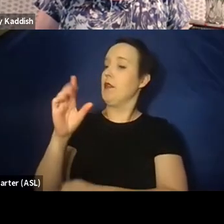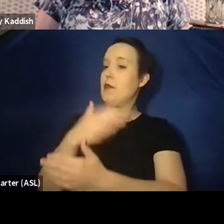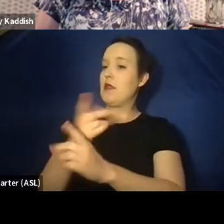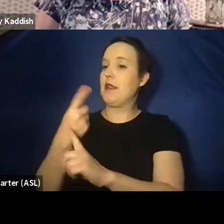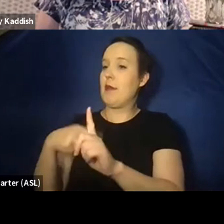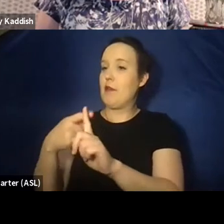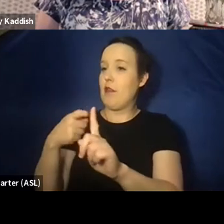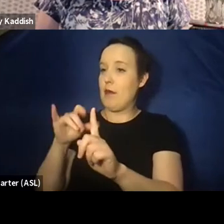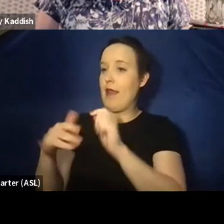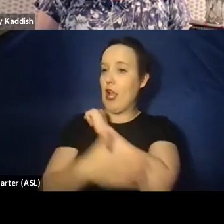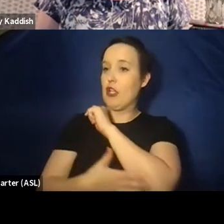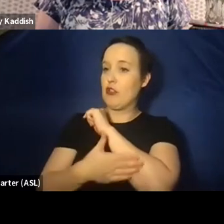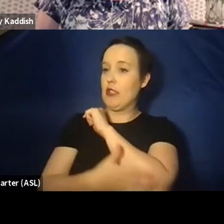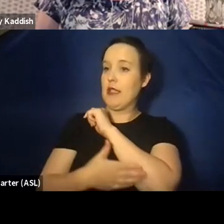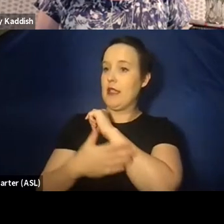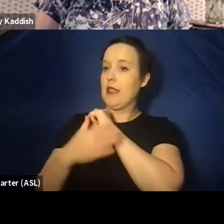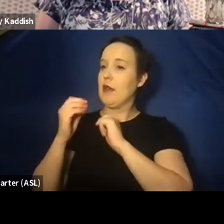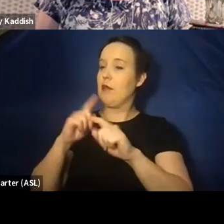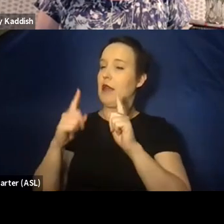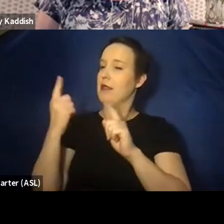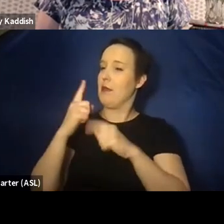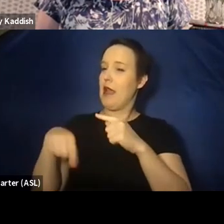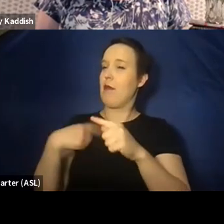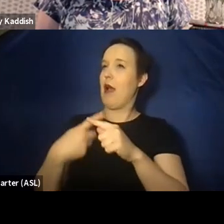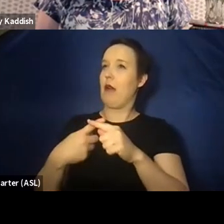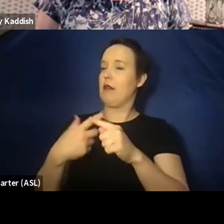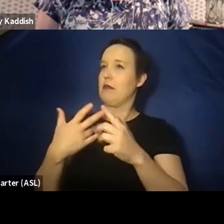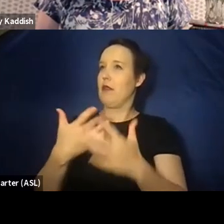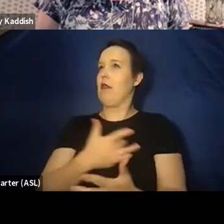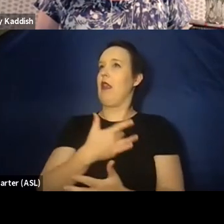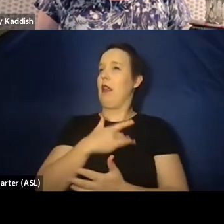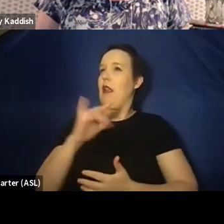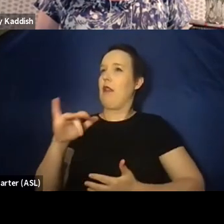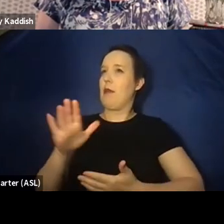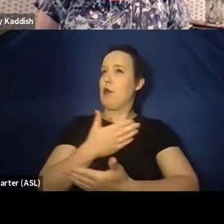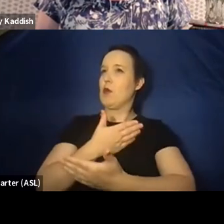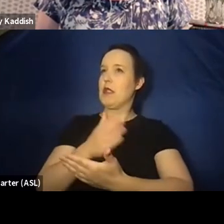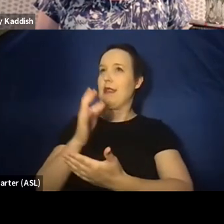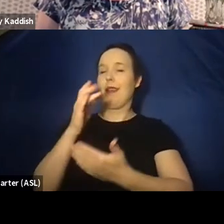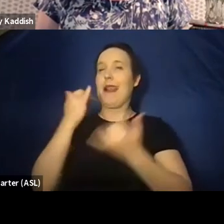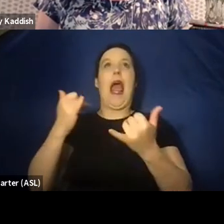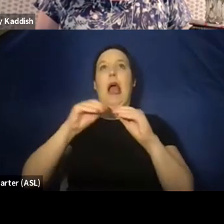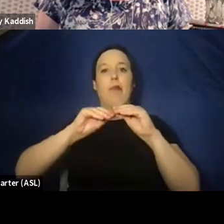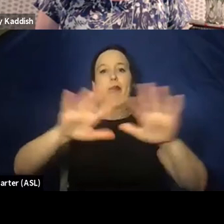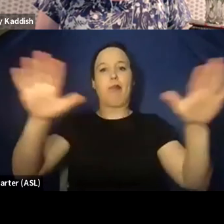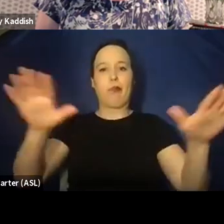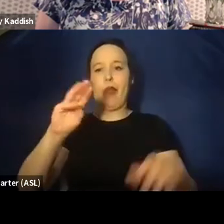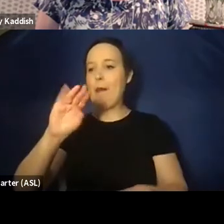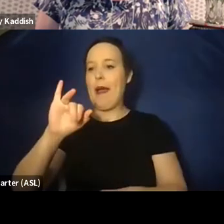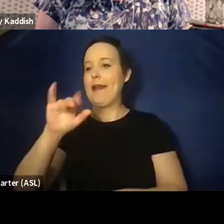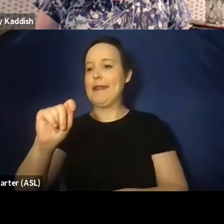actual sound quality of gamelan ensembles. I mean, they're all through the States now, and MIT has a huge gamelan program, and I think